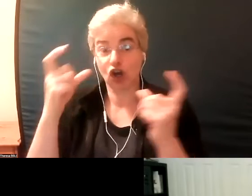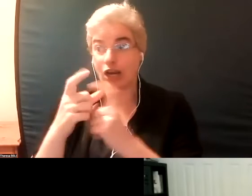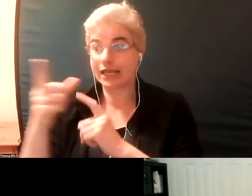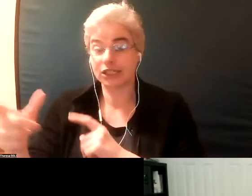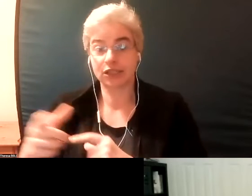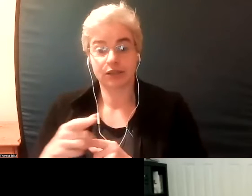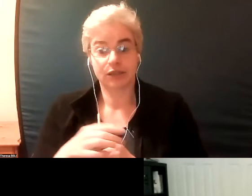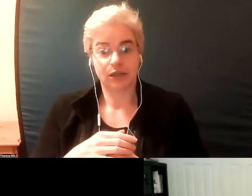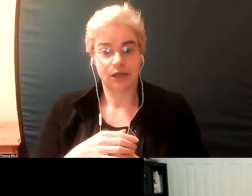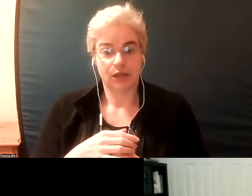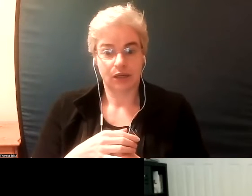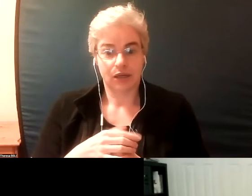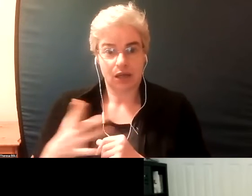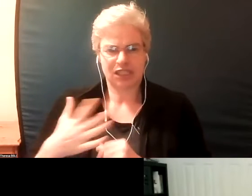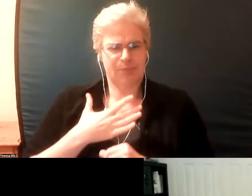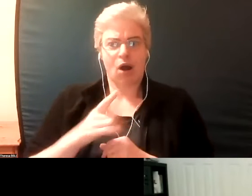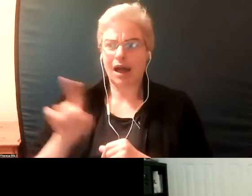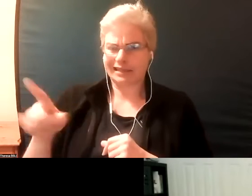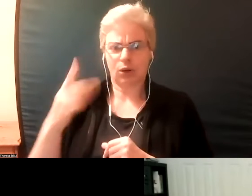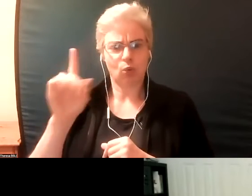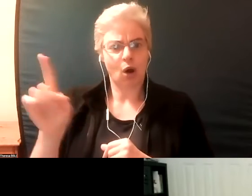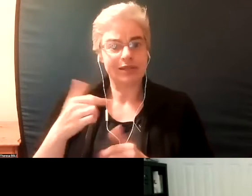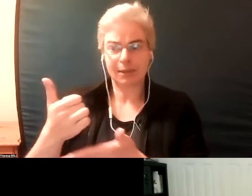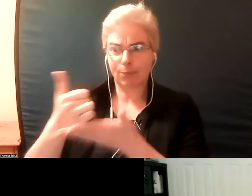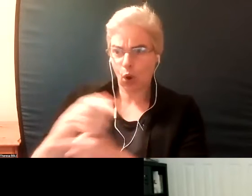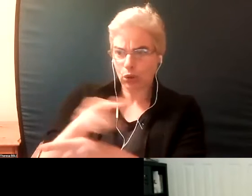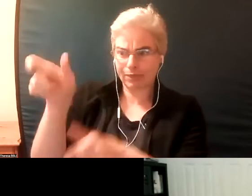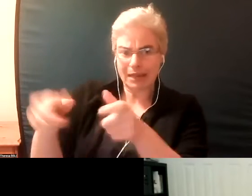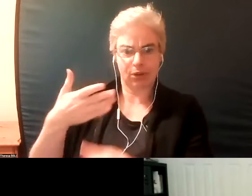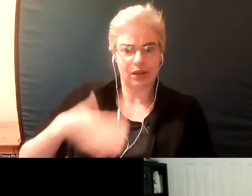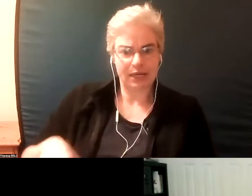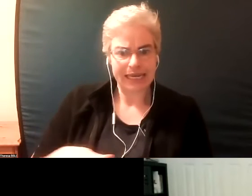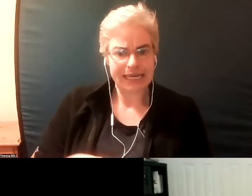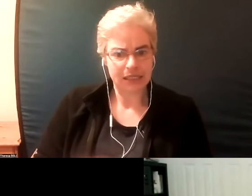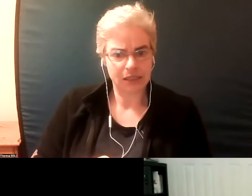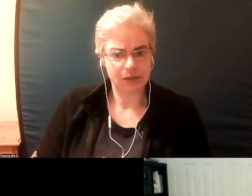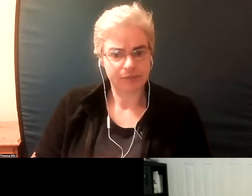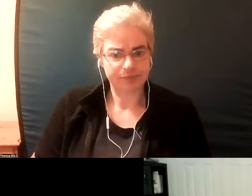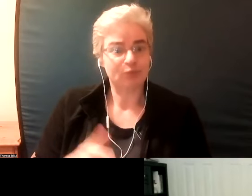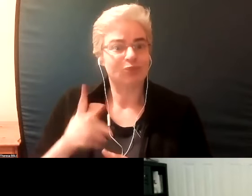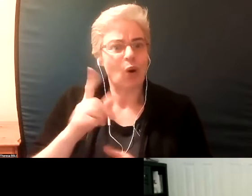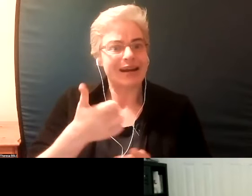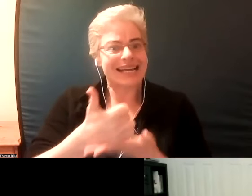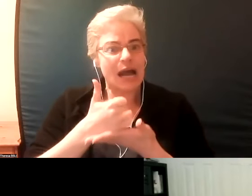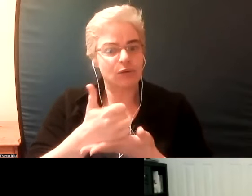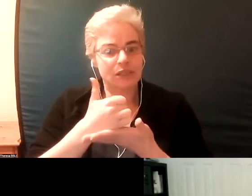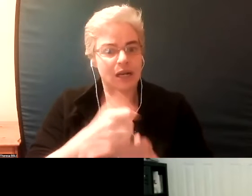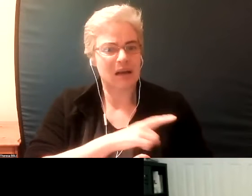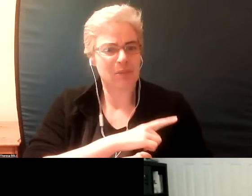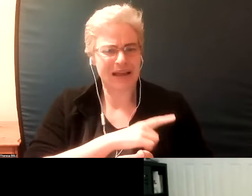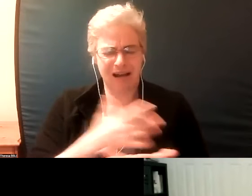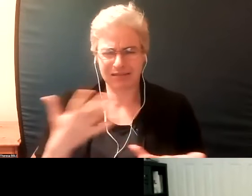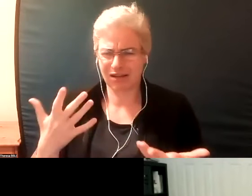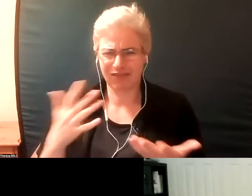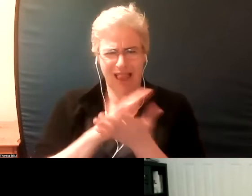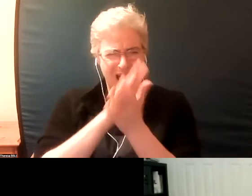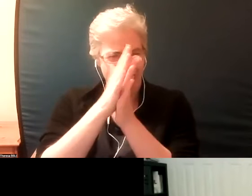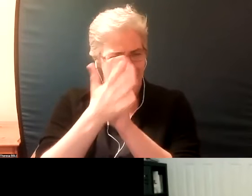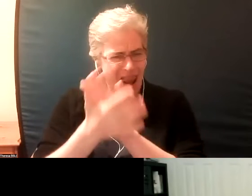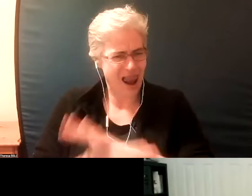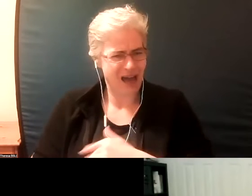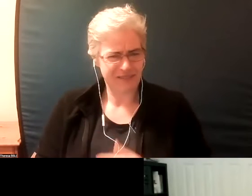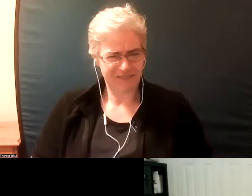what surprised her was that the support they needed was counselling because of the corrosive effect of